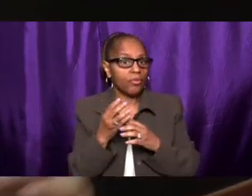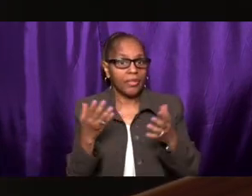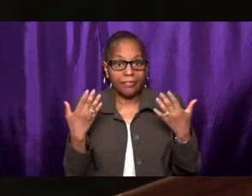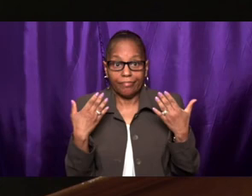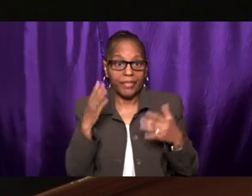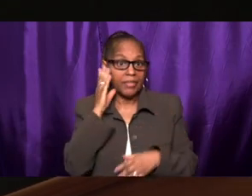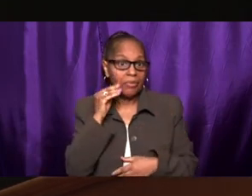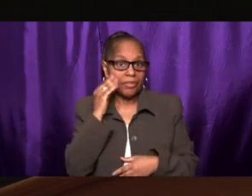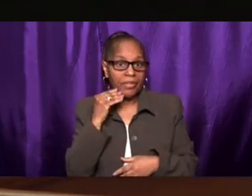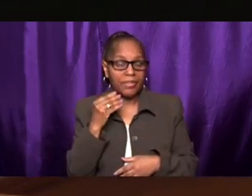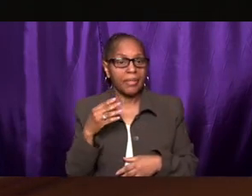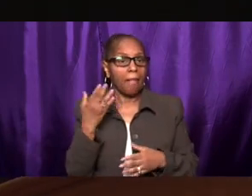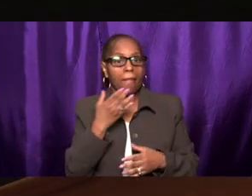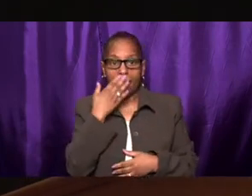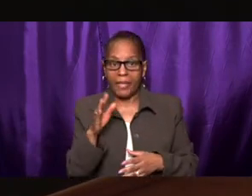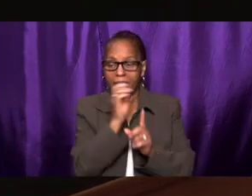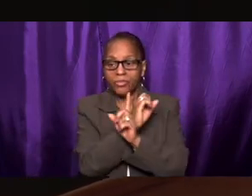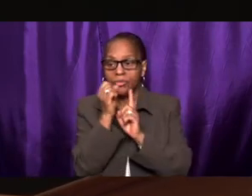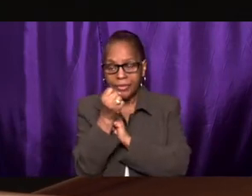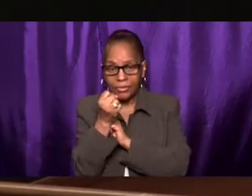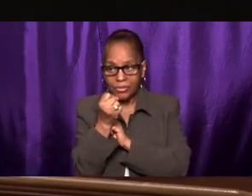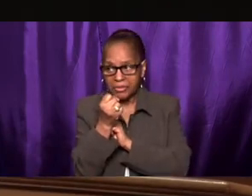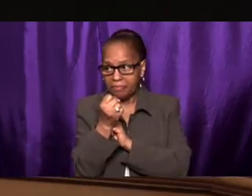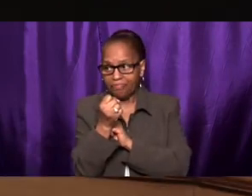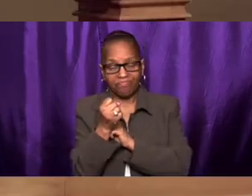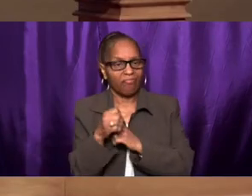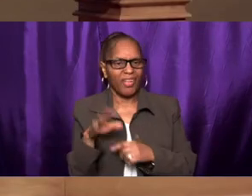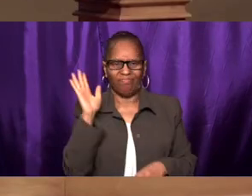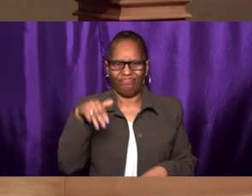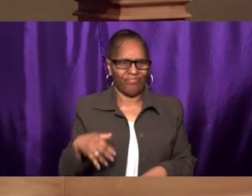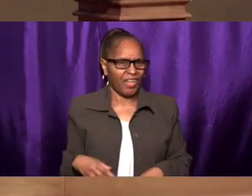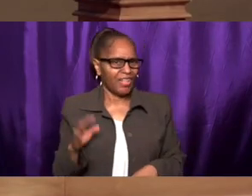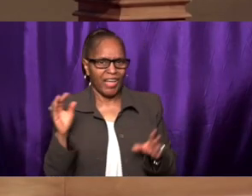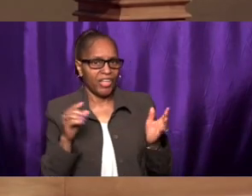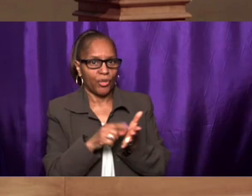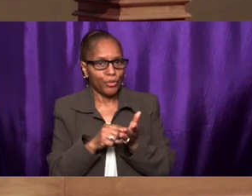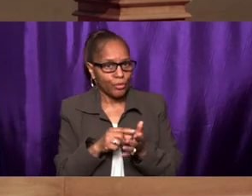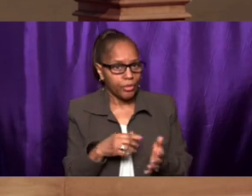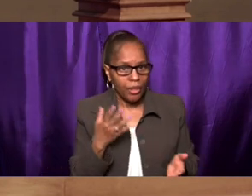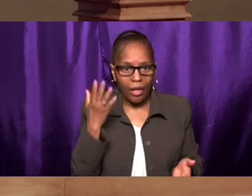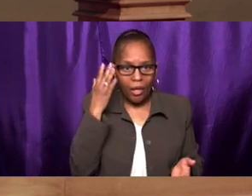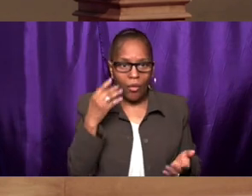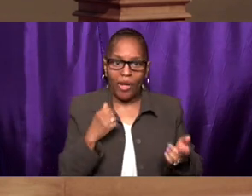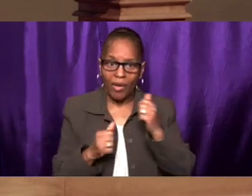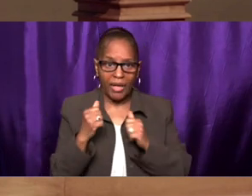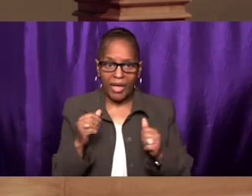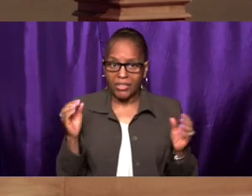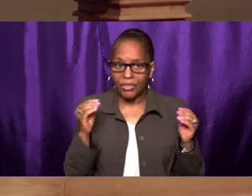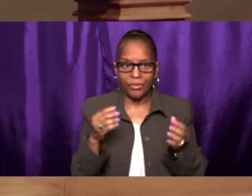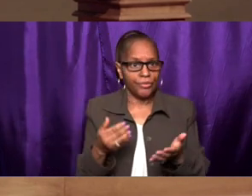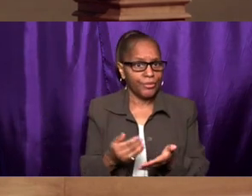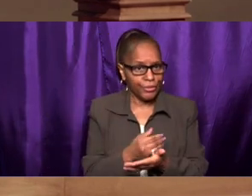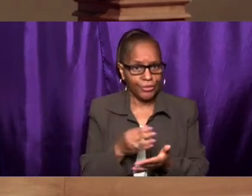Y'all don't. Hey, y'all, see, some of y'all like, that ain't new news. That ain't new news. Well, why you act like it's new news? Why are